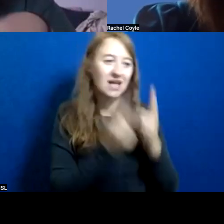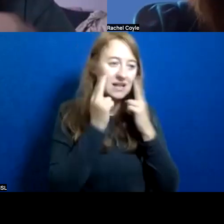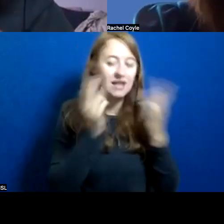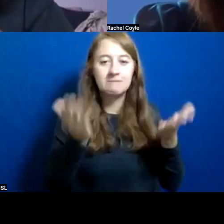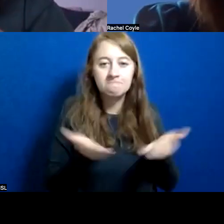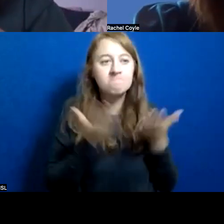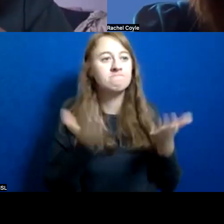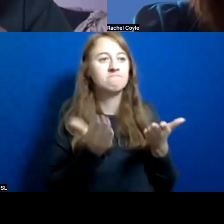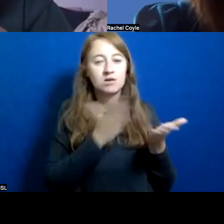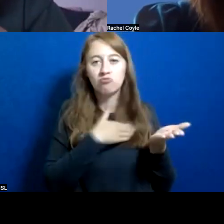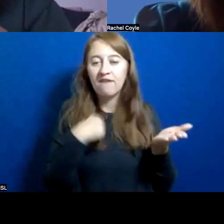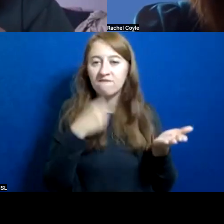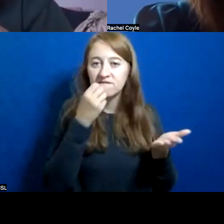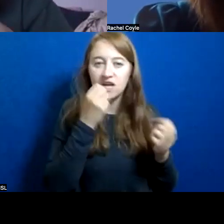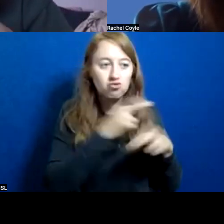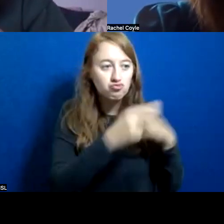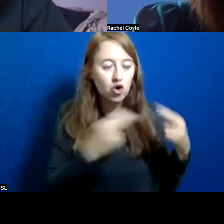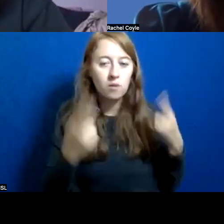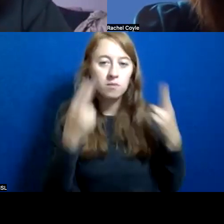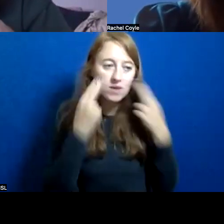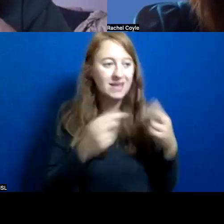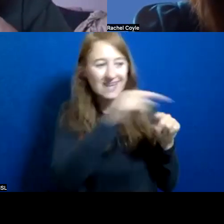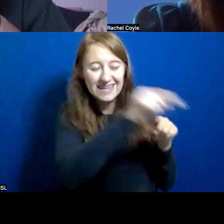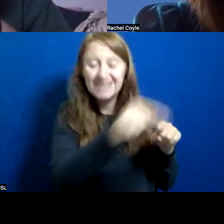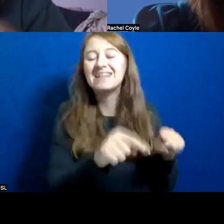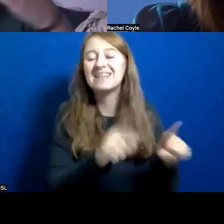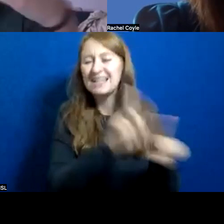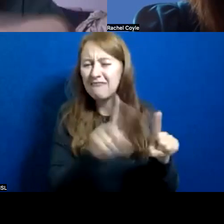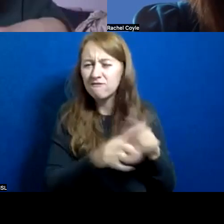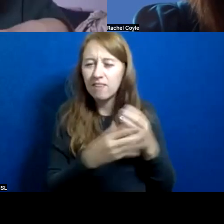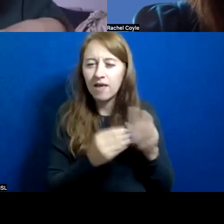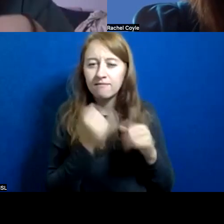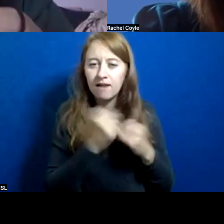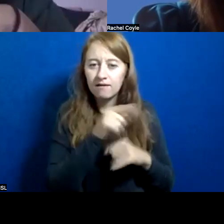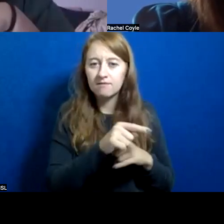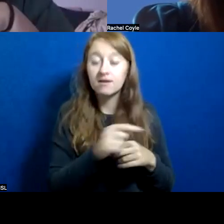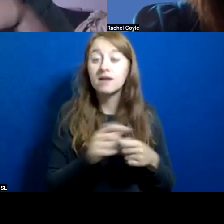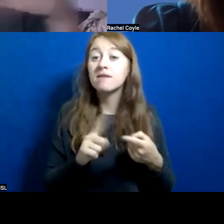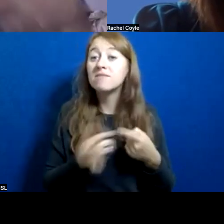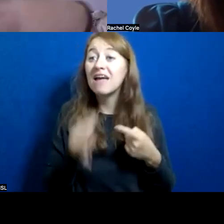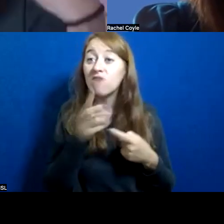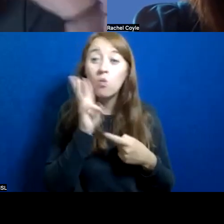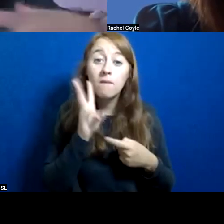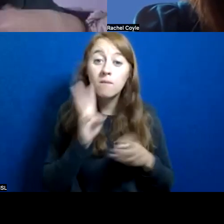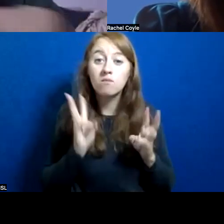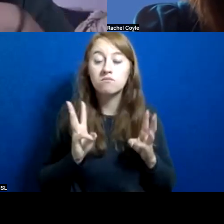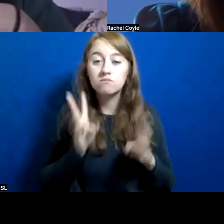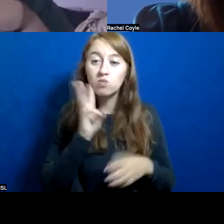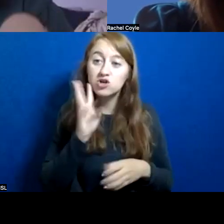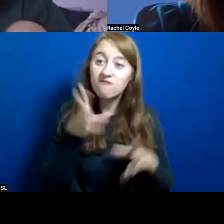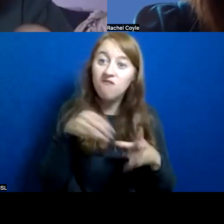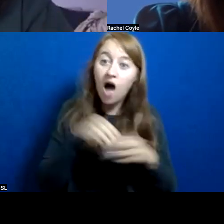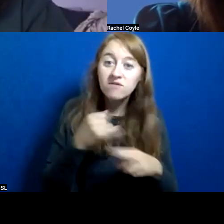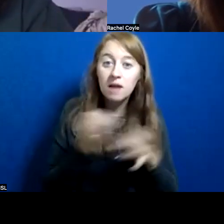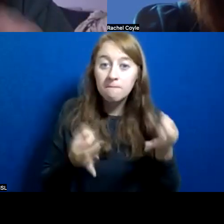these things. And then, you know, if you are a woman that wants to get into politics, get in touch with us. Just go for it. Pick a party. No party